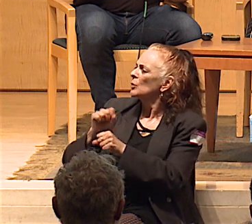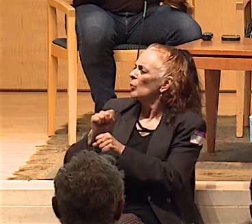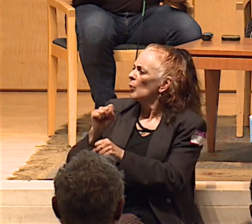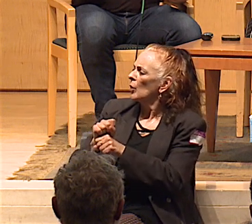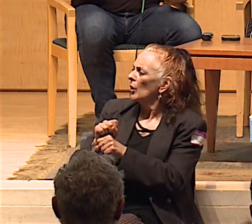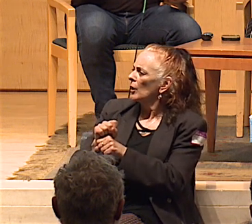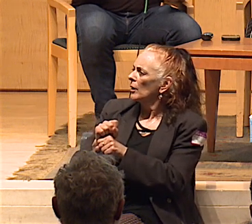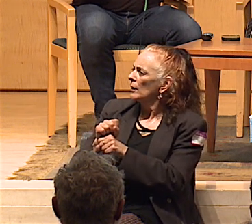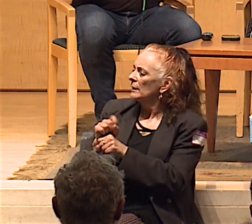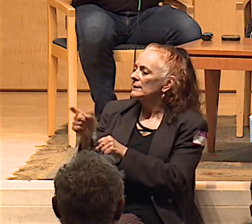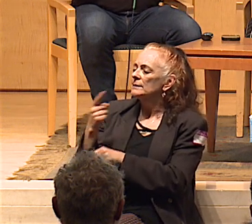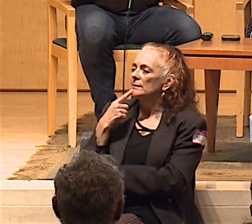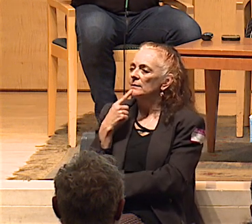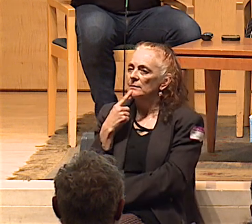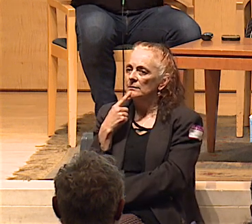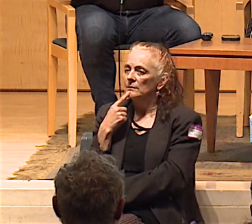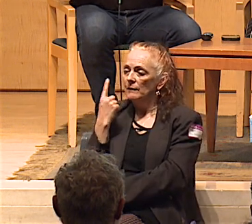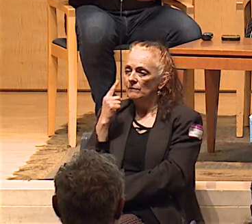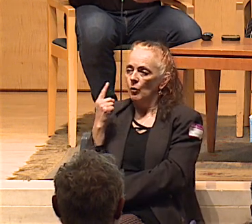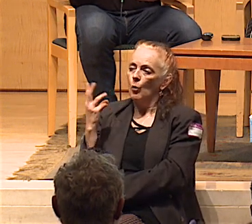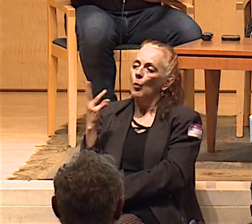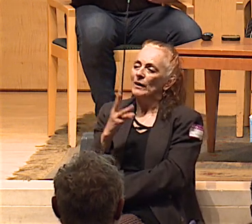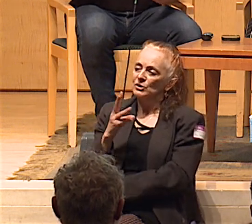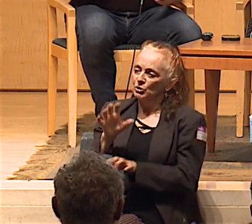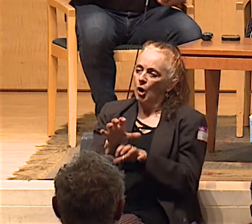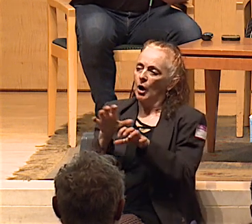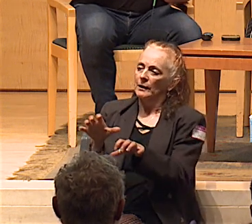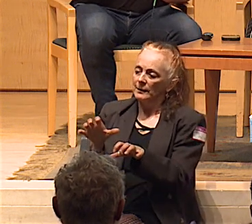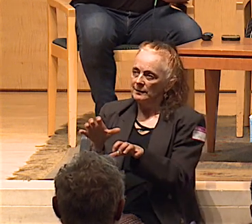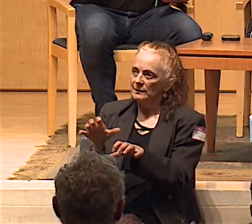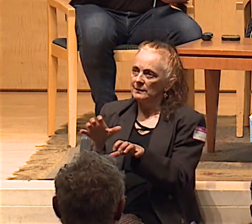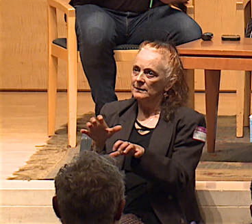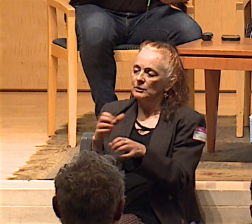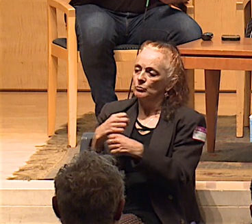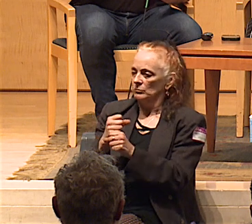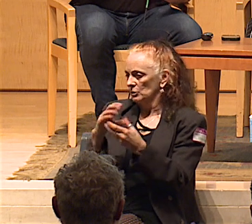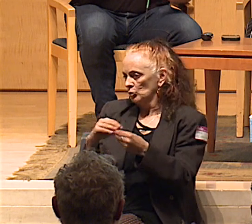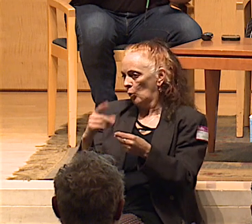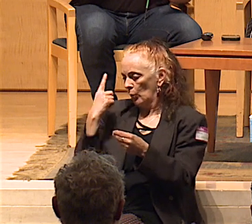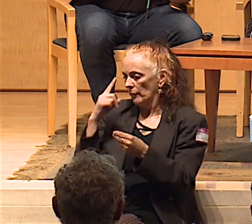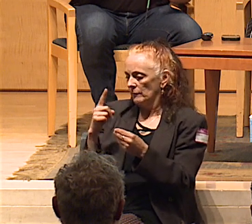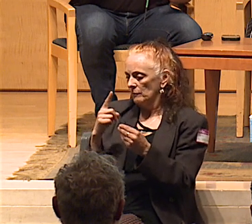to, primarily for a Western audience, he created this story for this anthology,